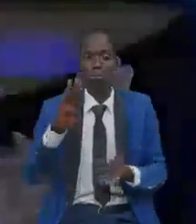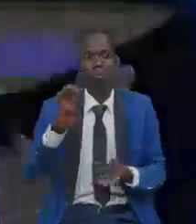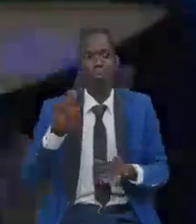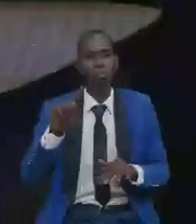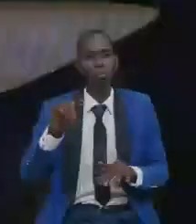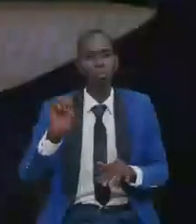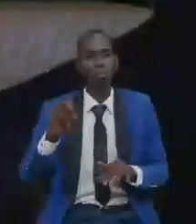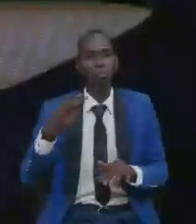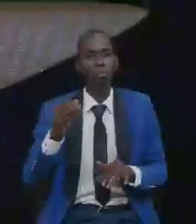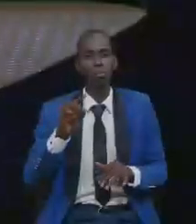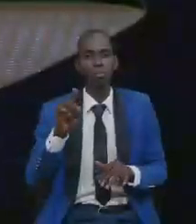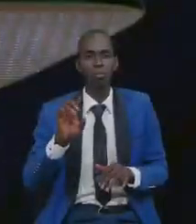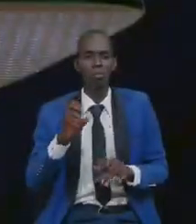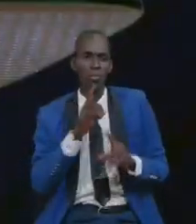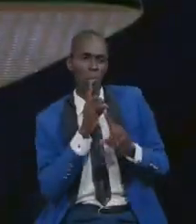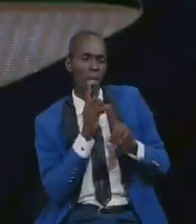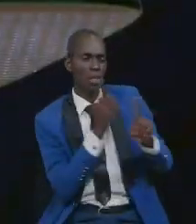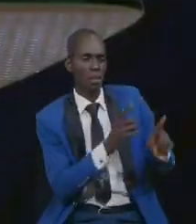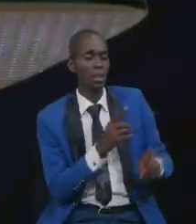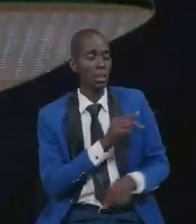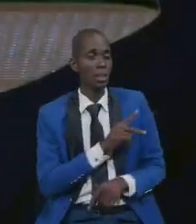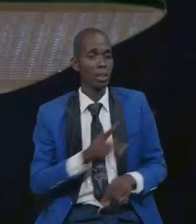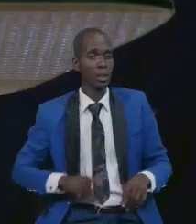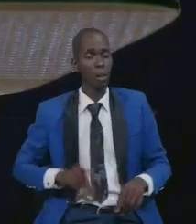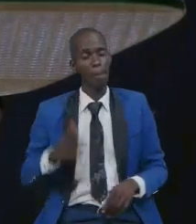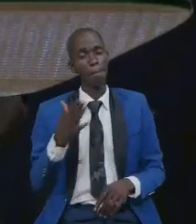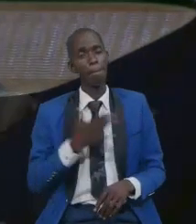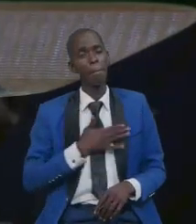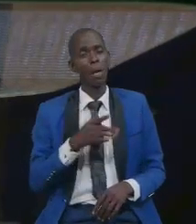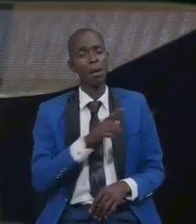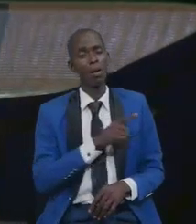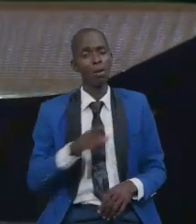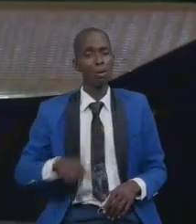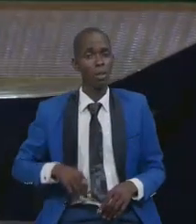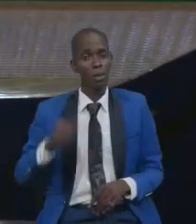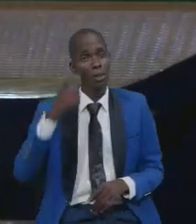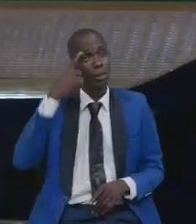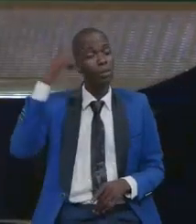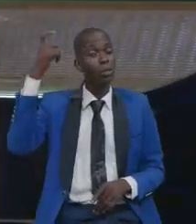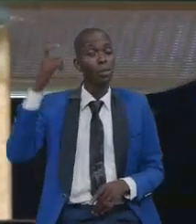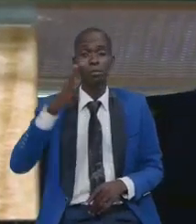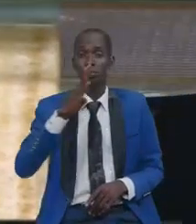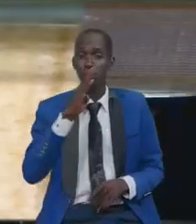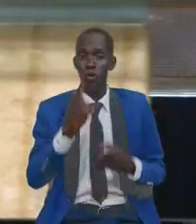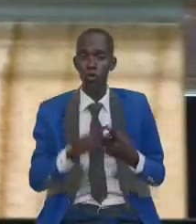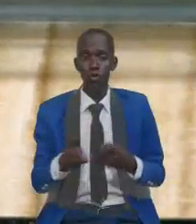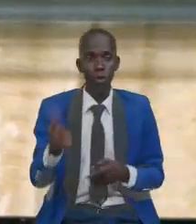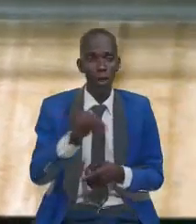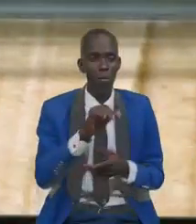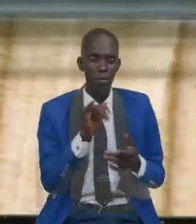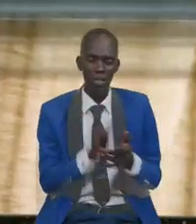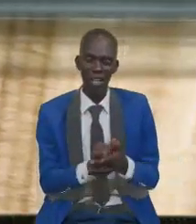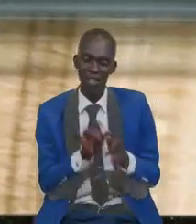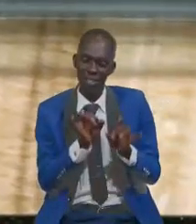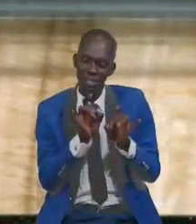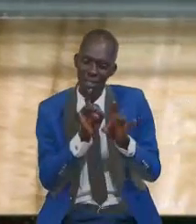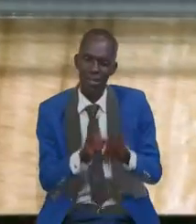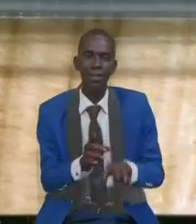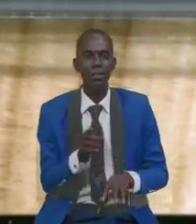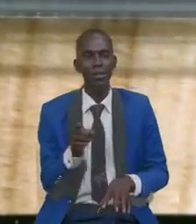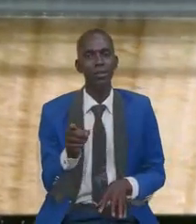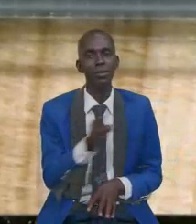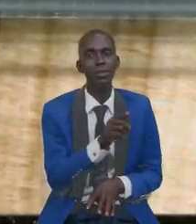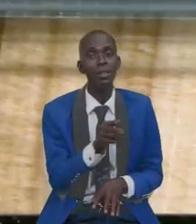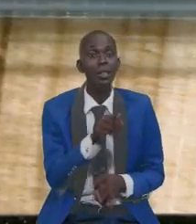be to them that hate thee. Well, that's the normal thing to say when this